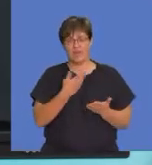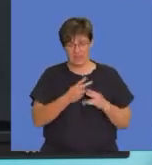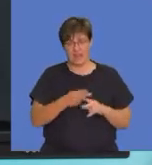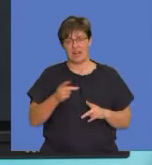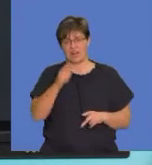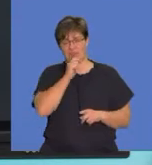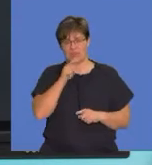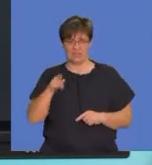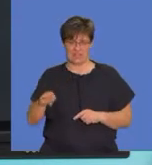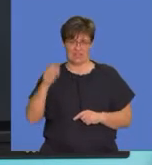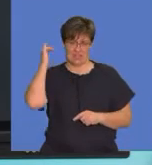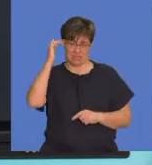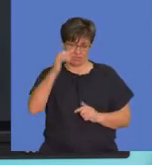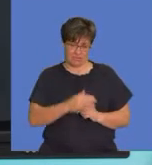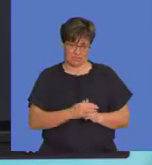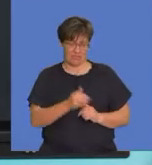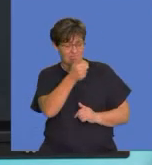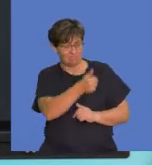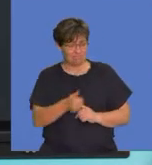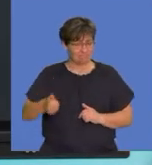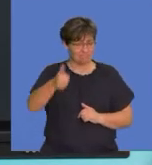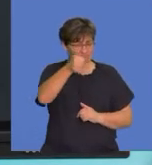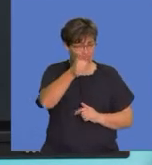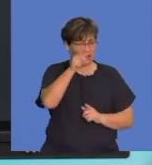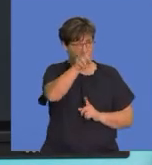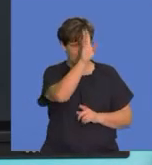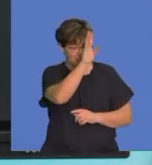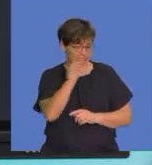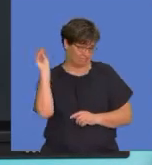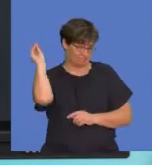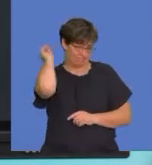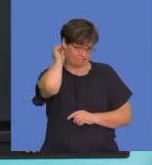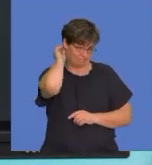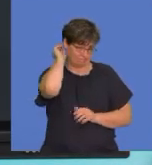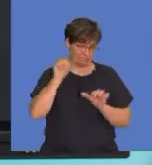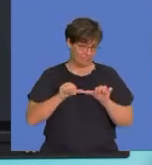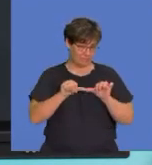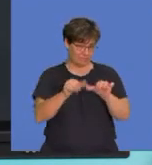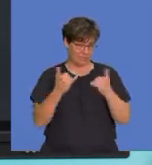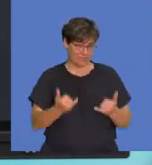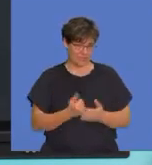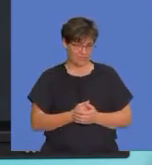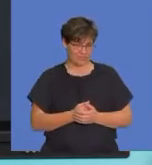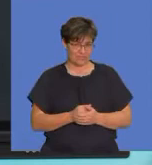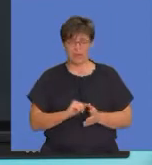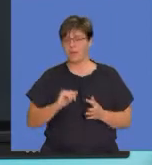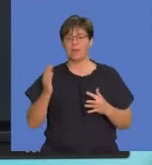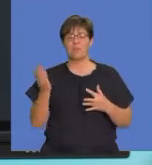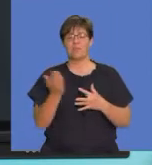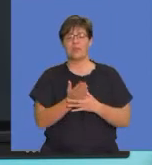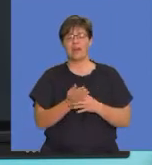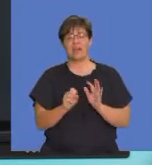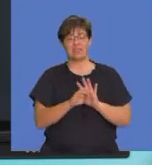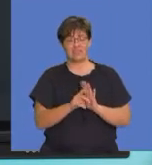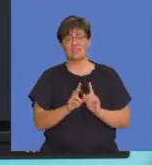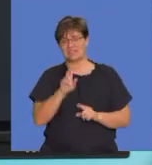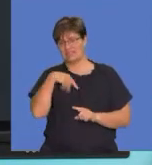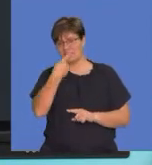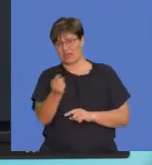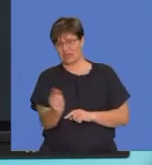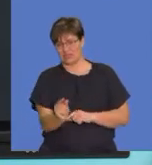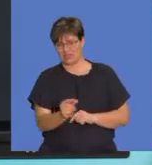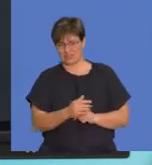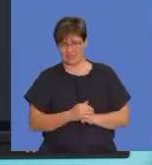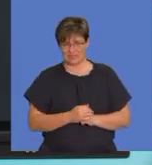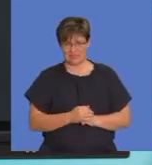we use the theorem of Pythagoras. So that's the main thing that I want you guys to take for now. Let's just go to a quick ad break and